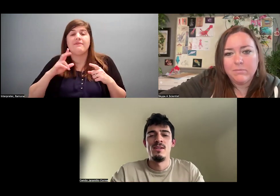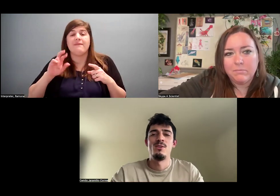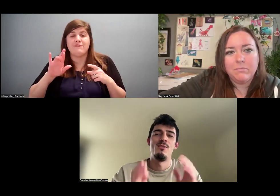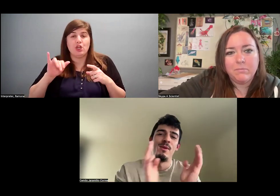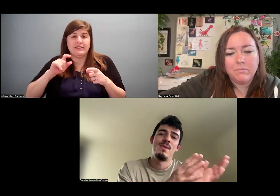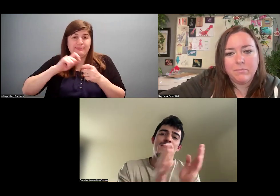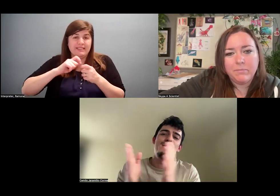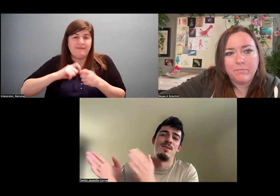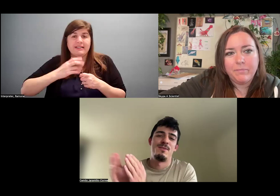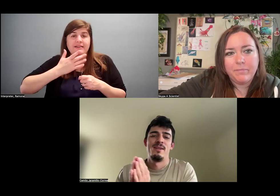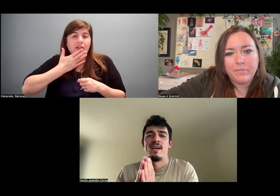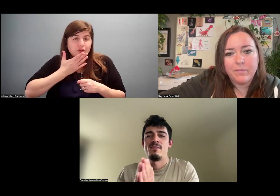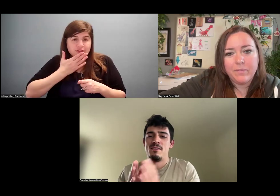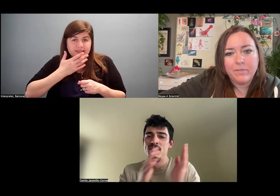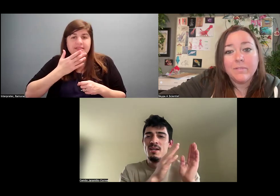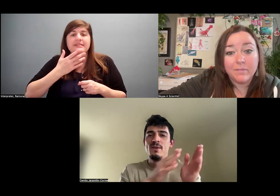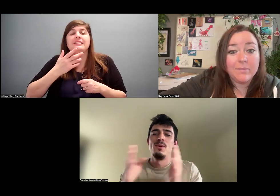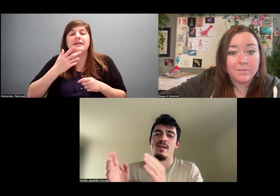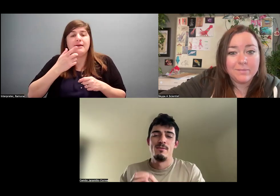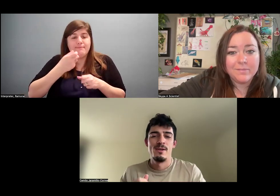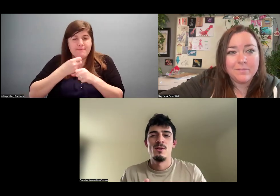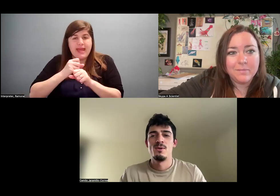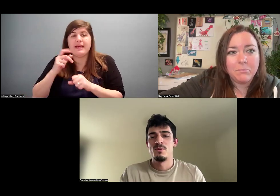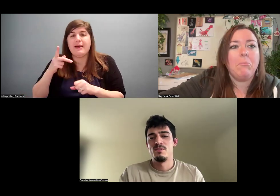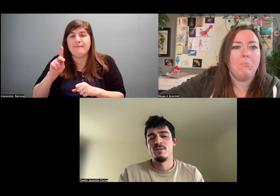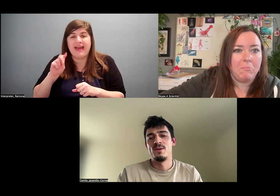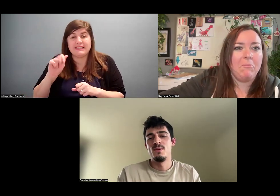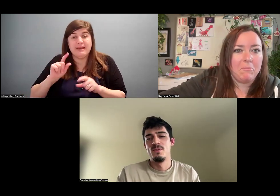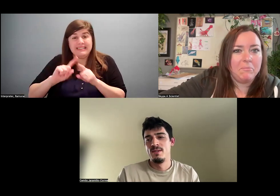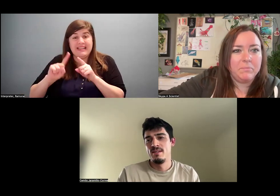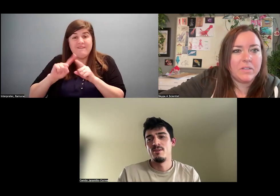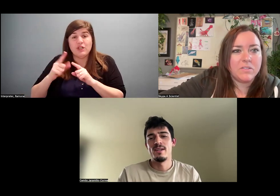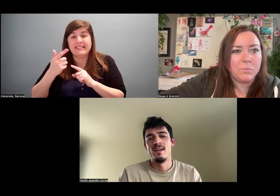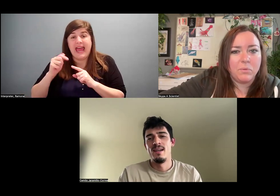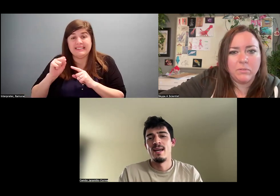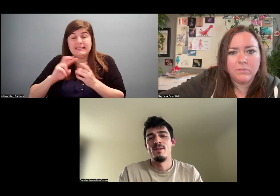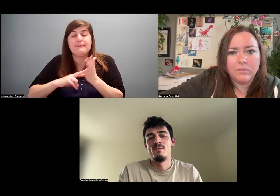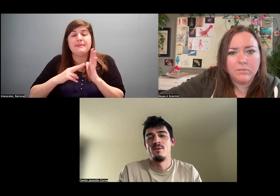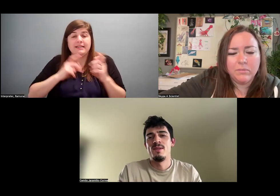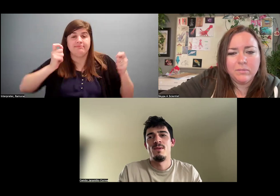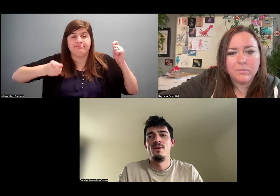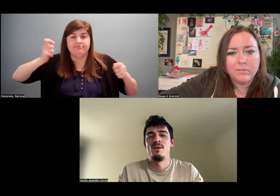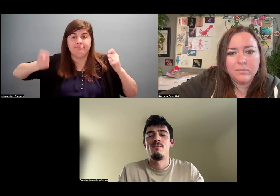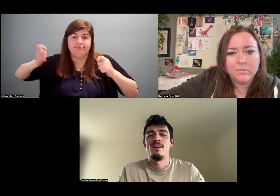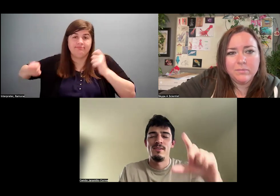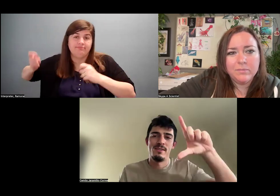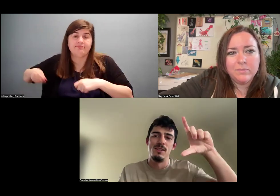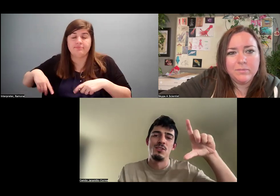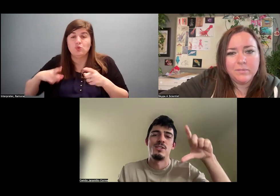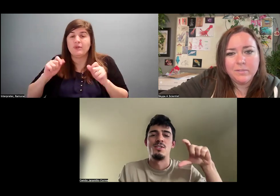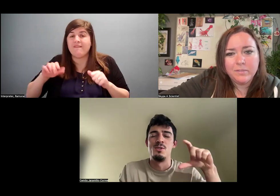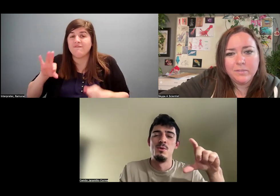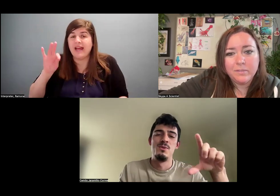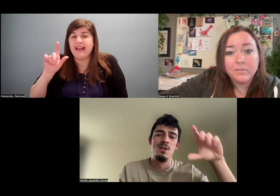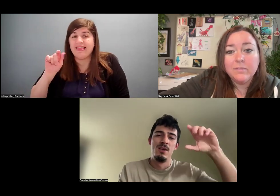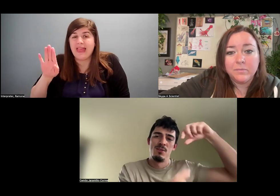colors. And so if you make plasmas of different gases, you'll get different colors, which is very cool. There's like a lab demo that maybe you can find like